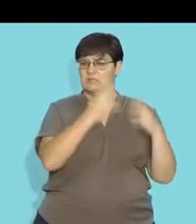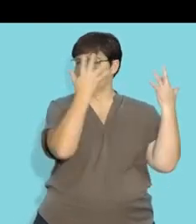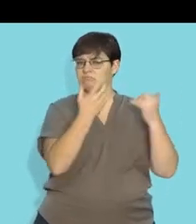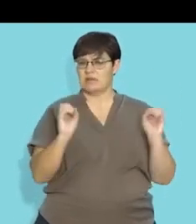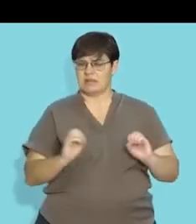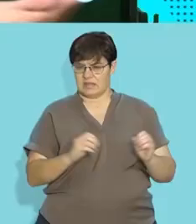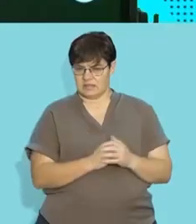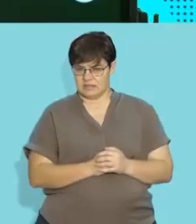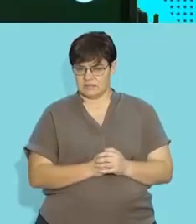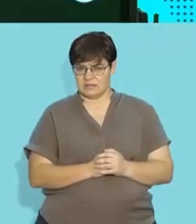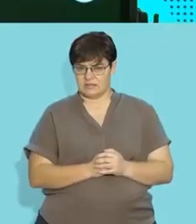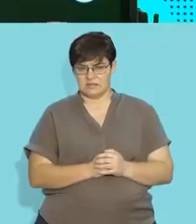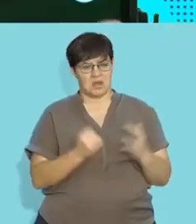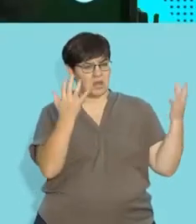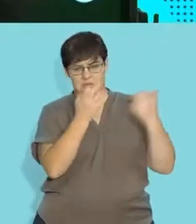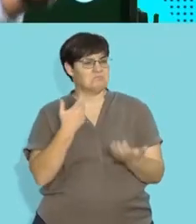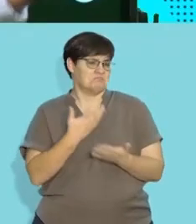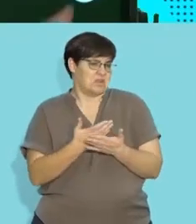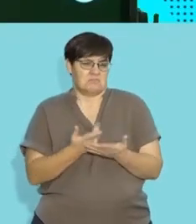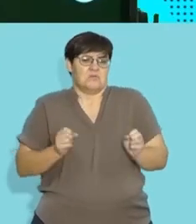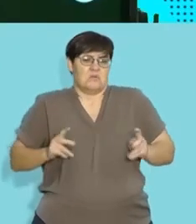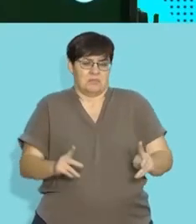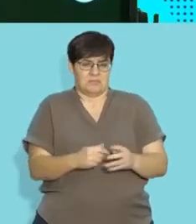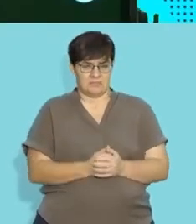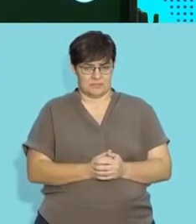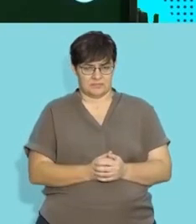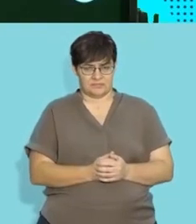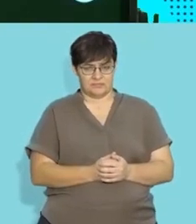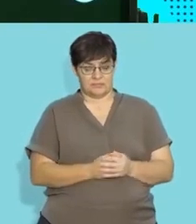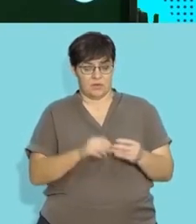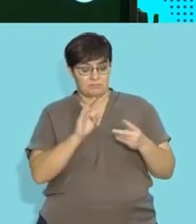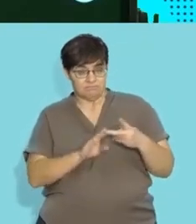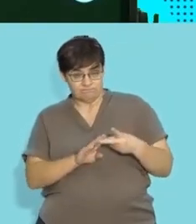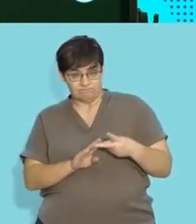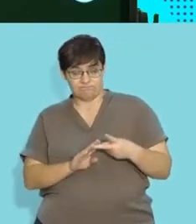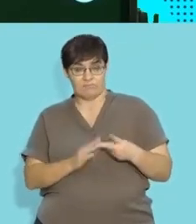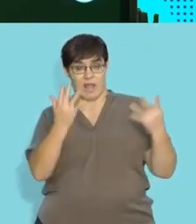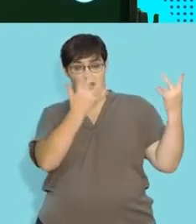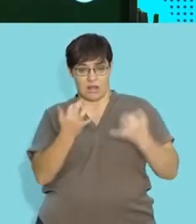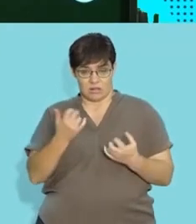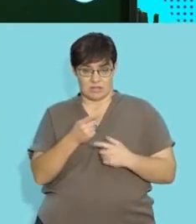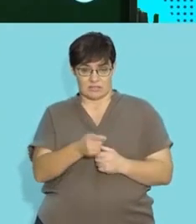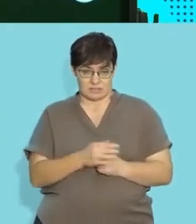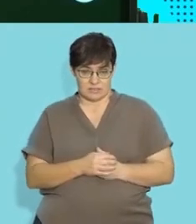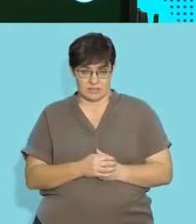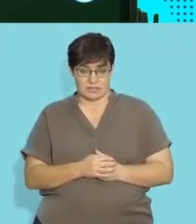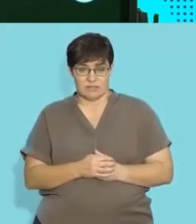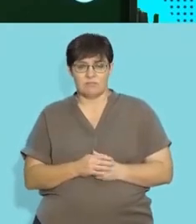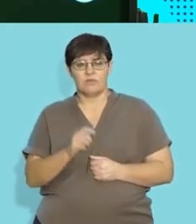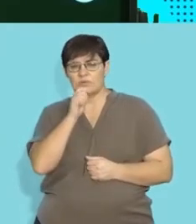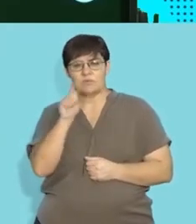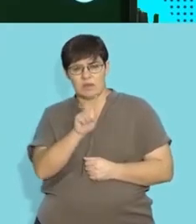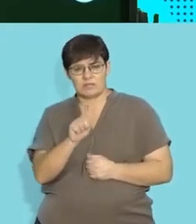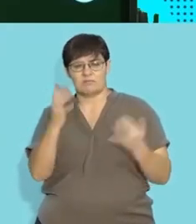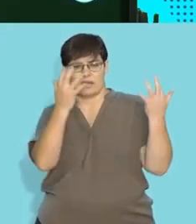the correlation coefficient. If I've calculated, yes, that's okay. Now, to calculate the correlation coefficient, I have to use